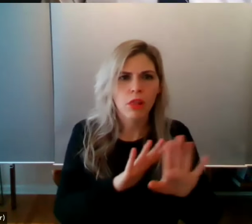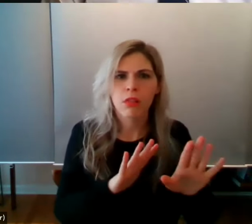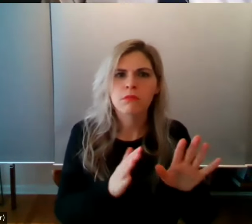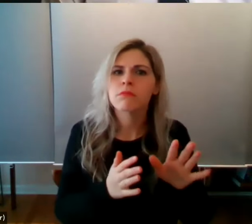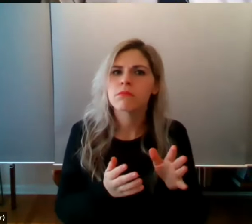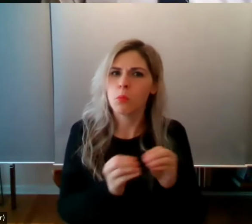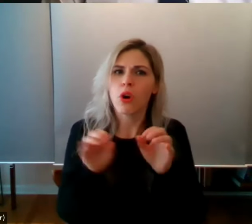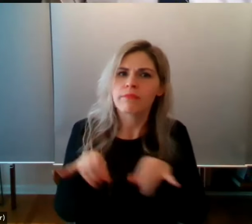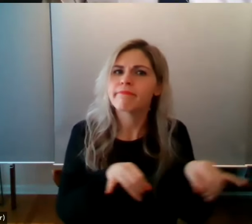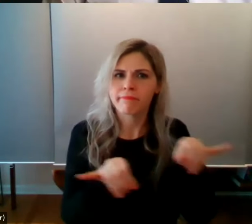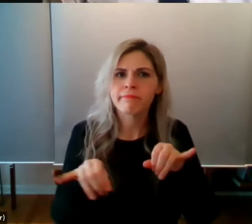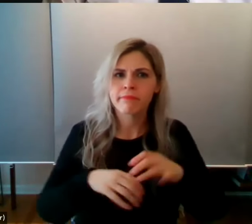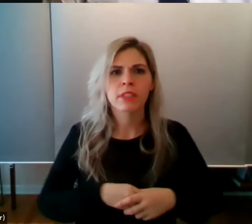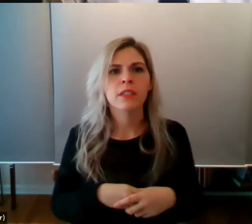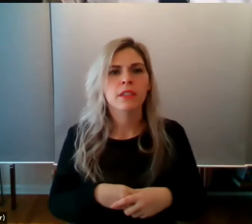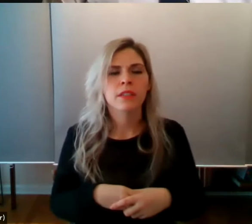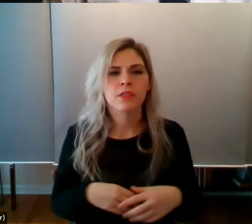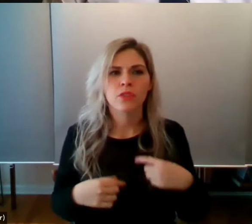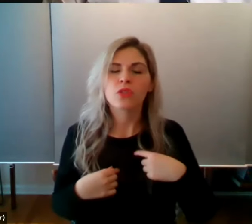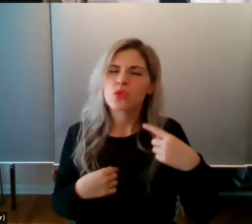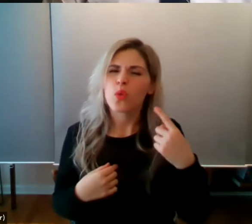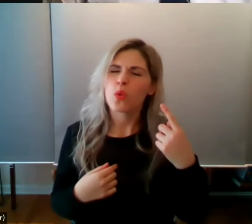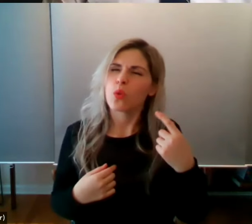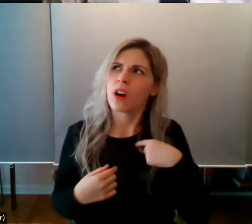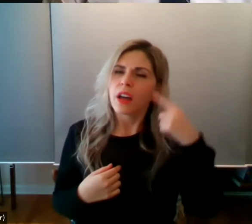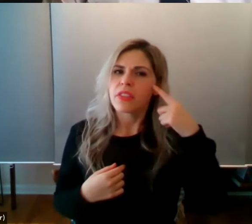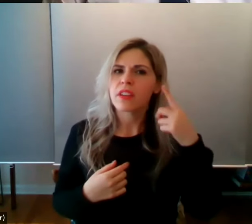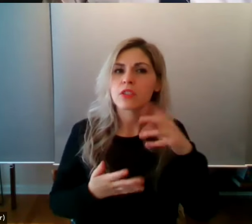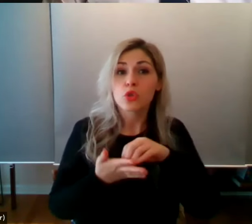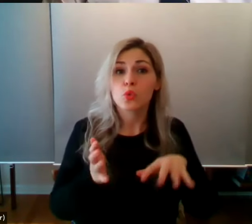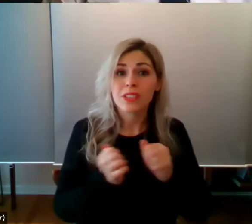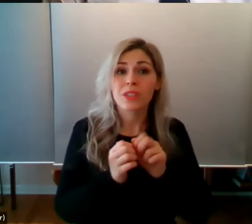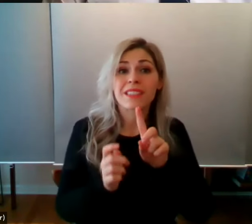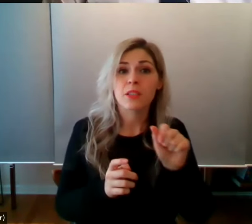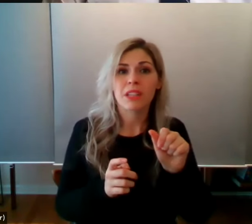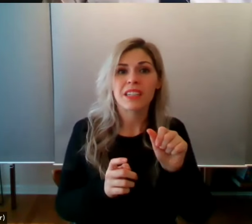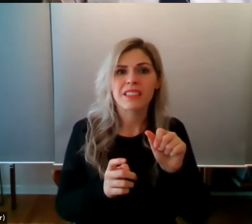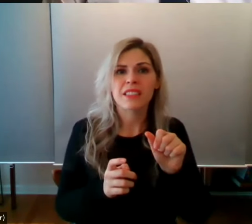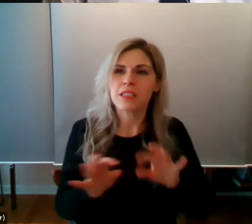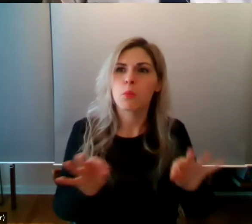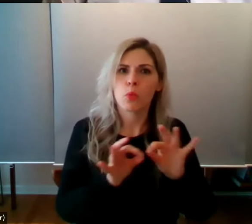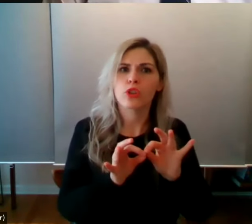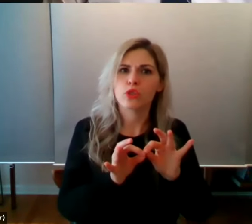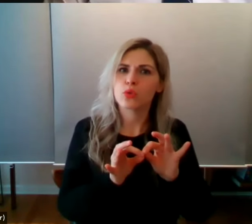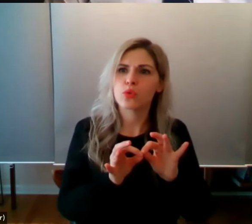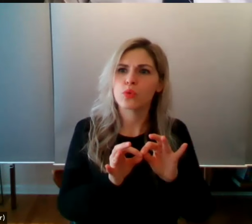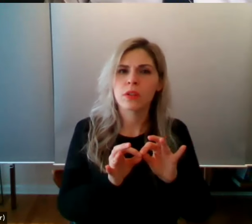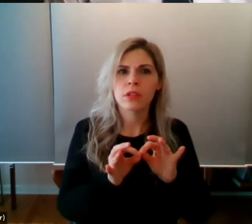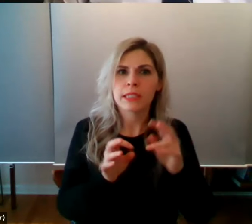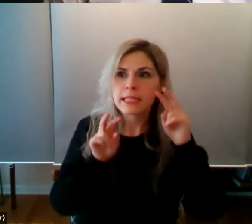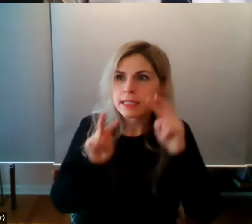think making sure that students with disabilities are seen and made valid